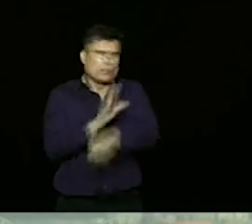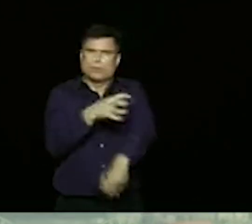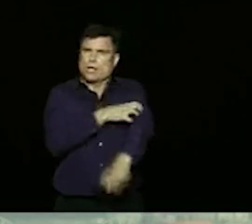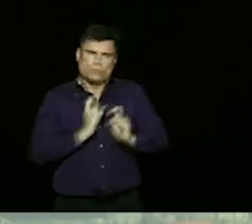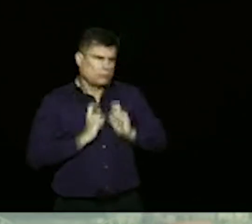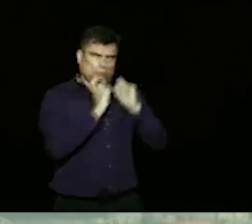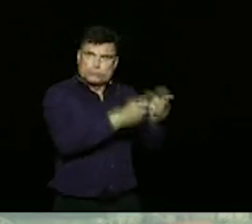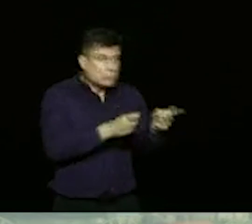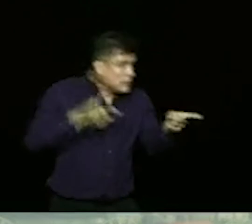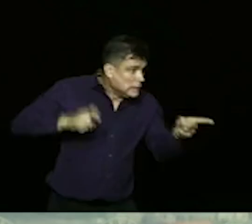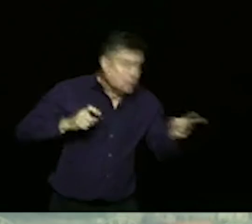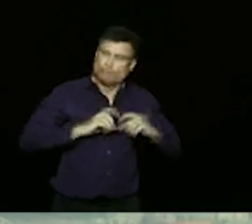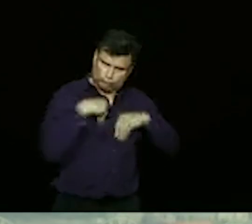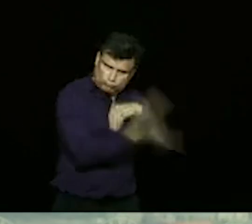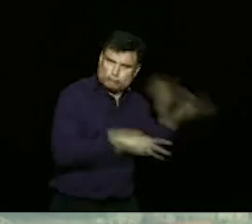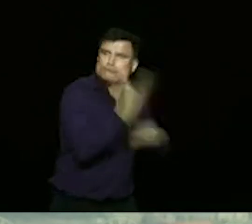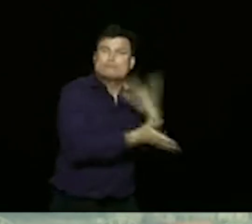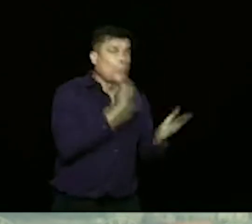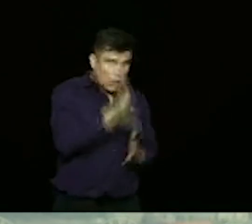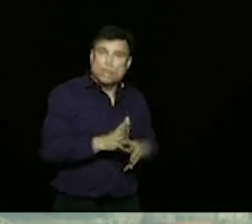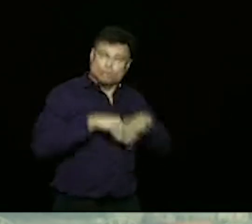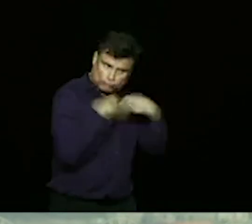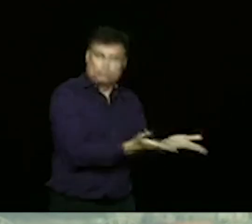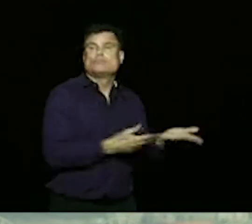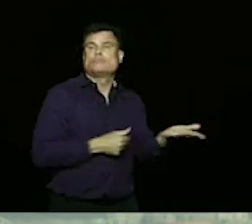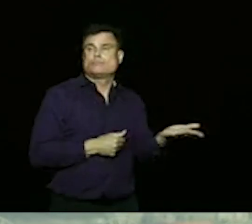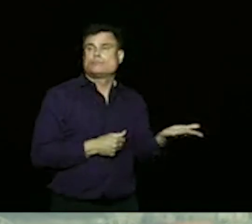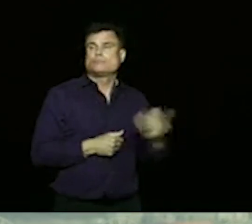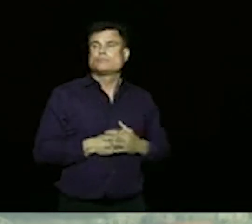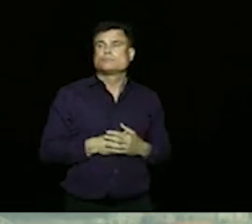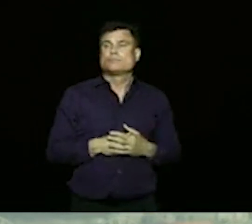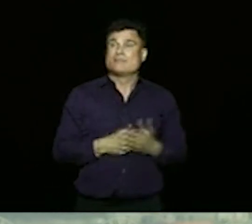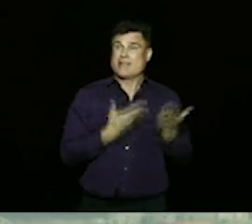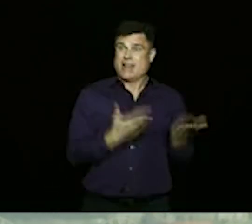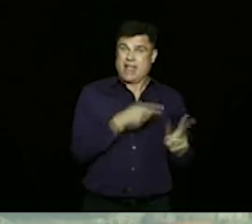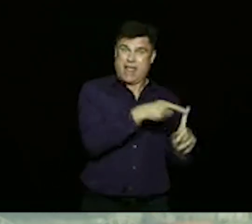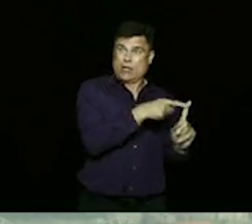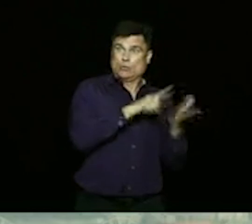she will be determining facts and making recommendations.